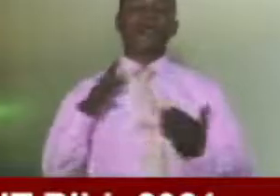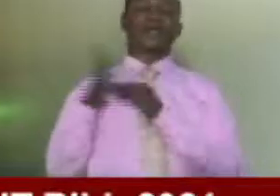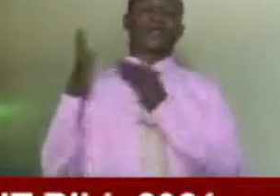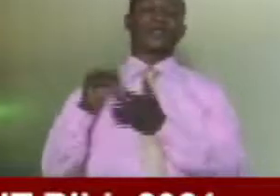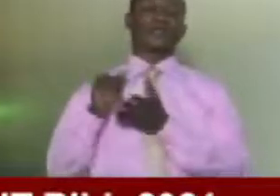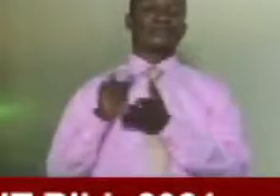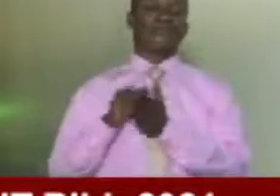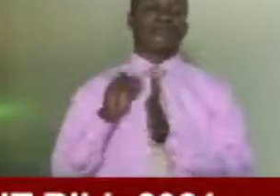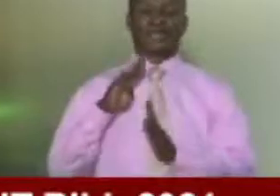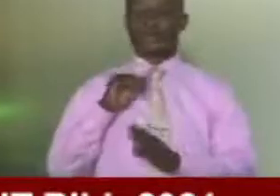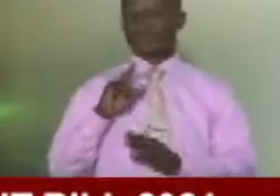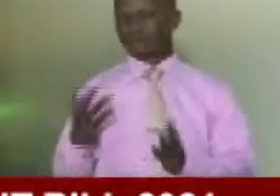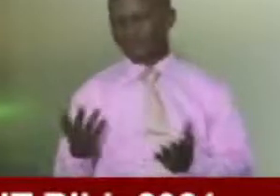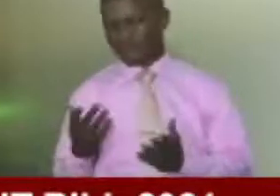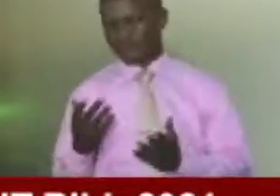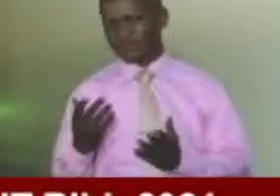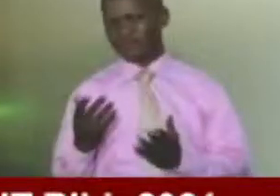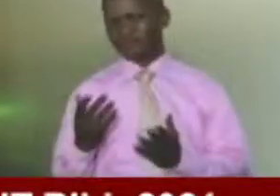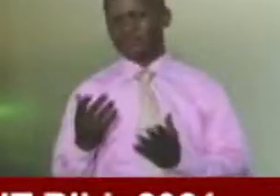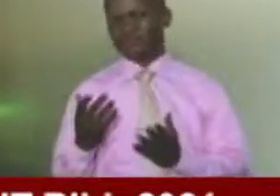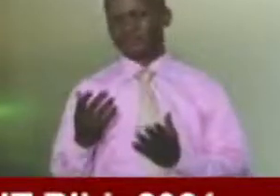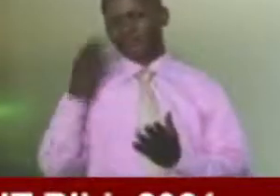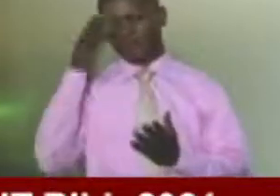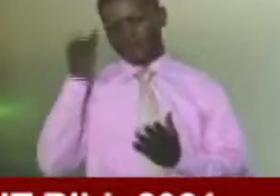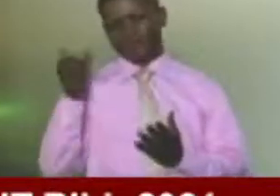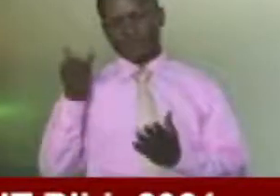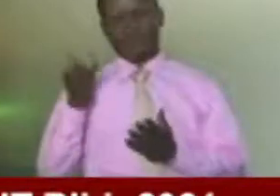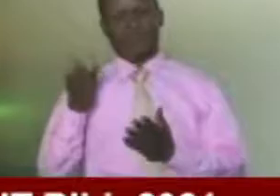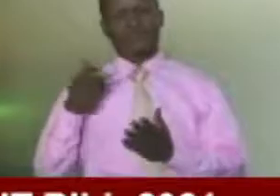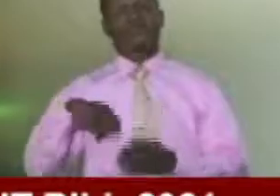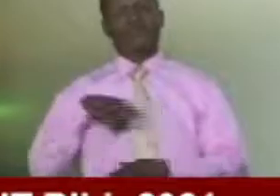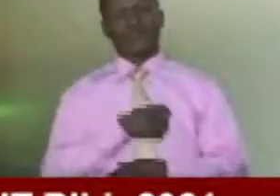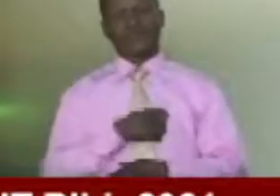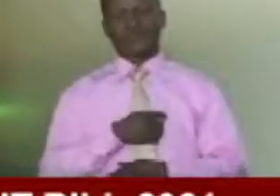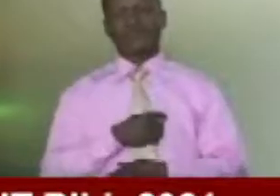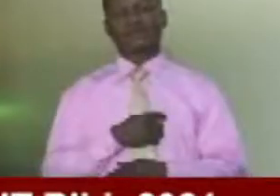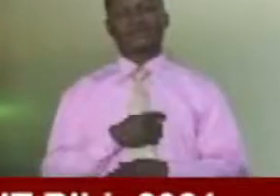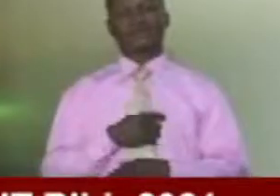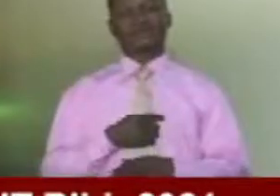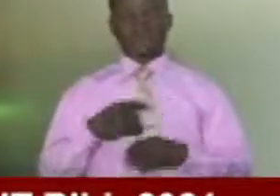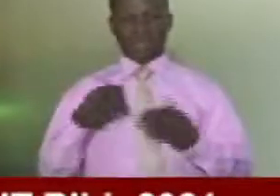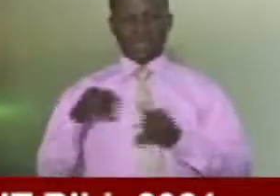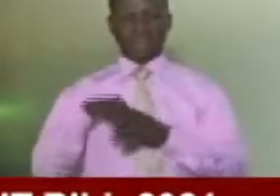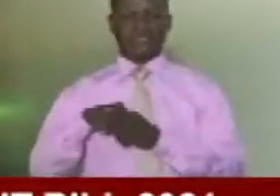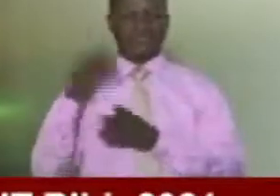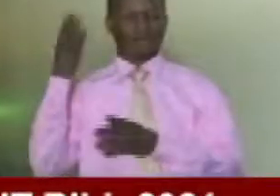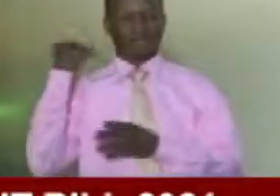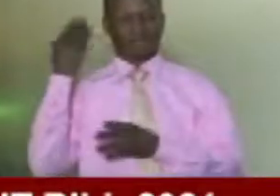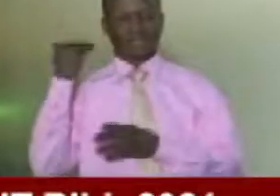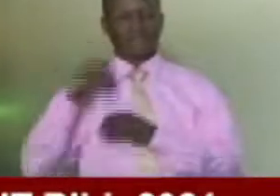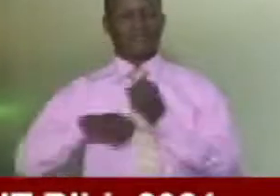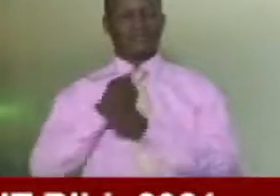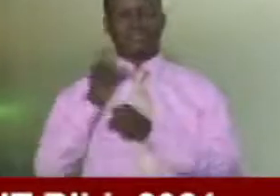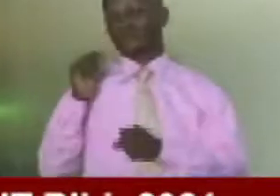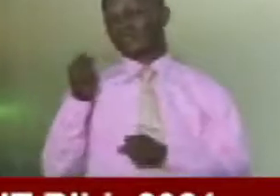governors are definitely not against direct primaries. As a matter of fact, going back to the year 2019, a lot of the